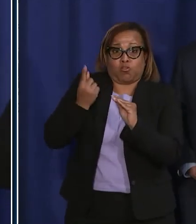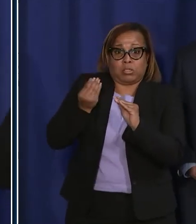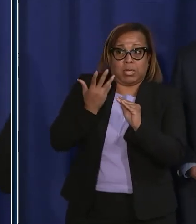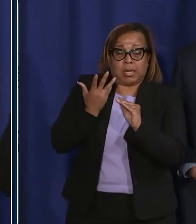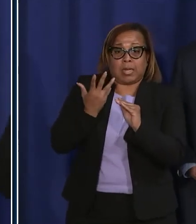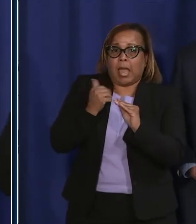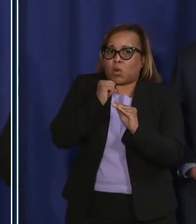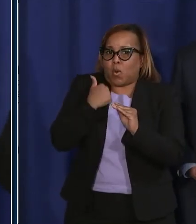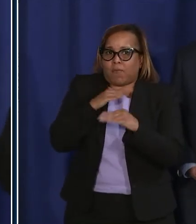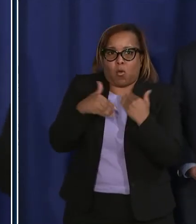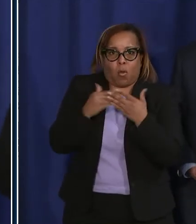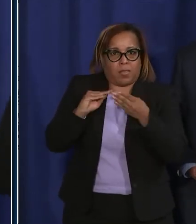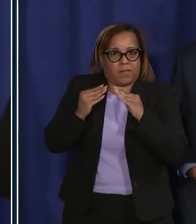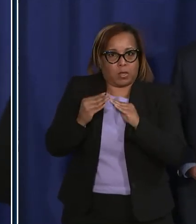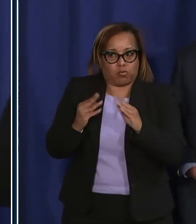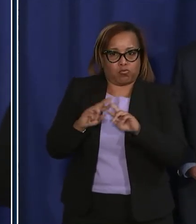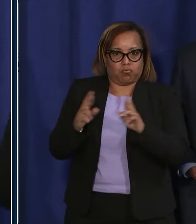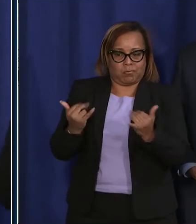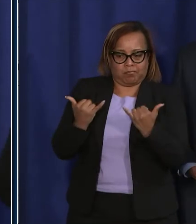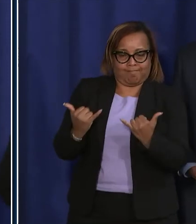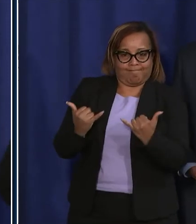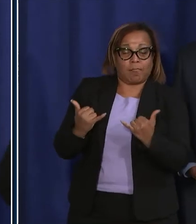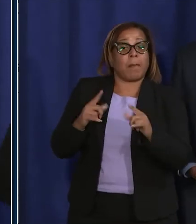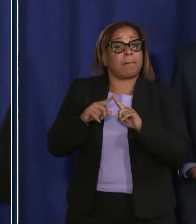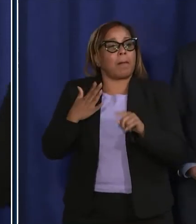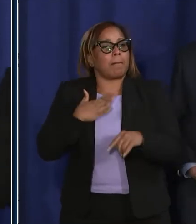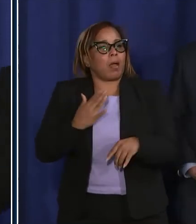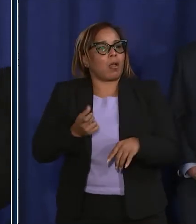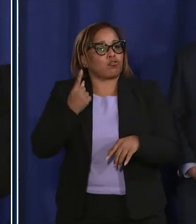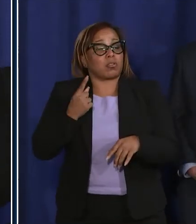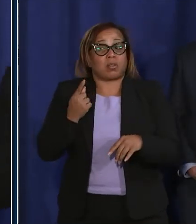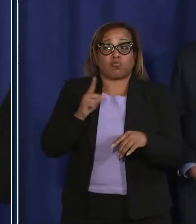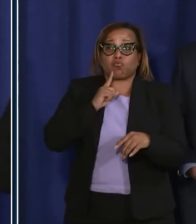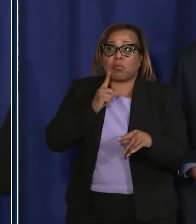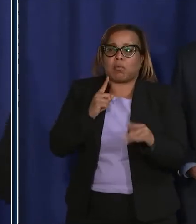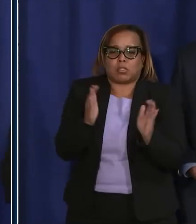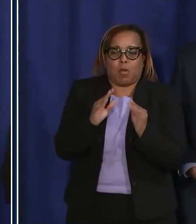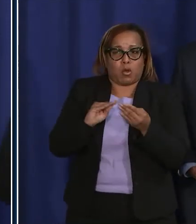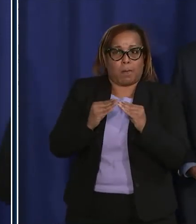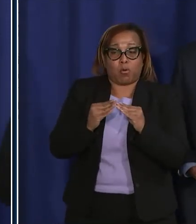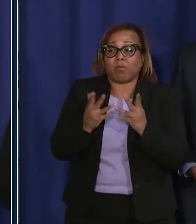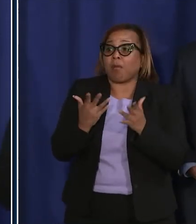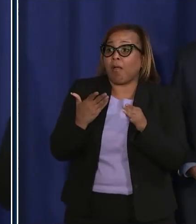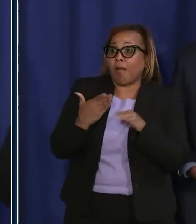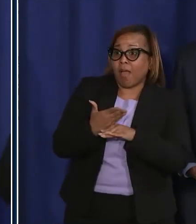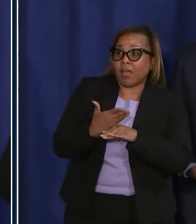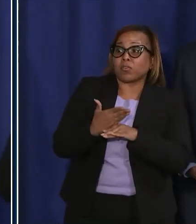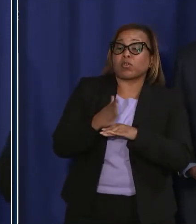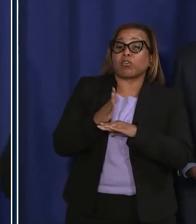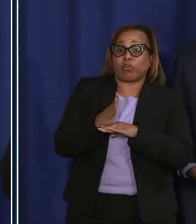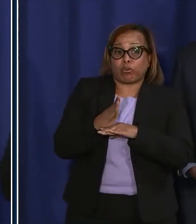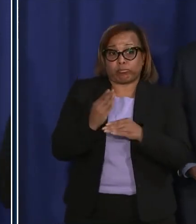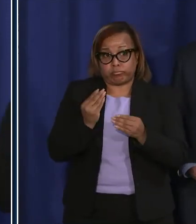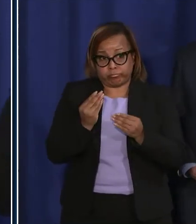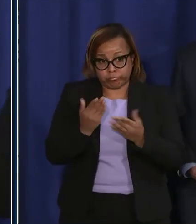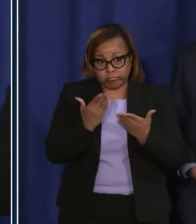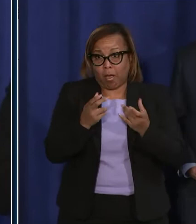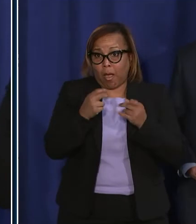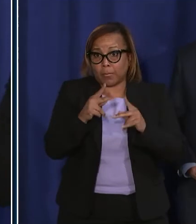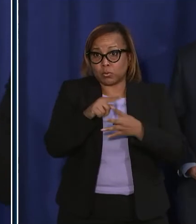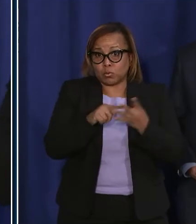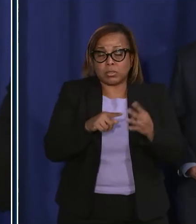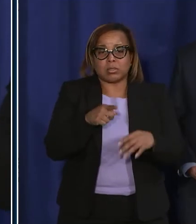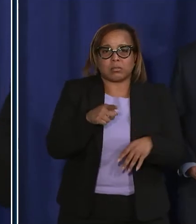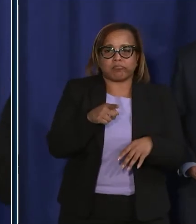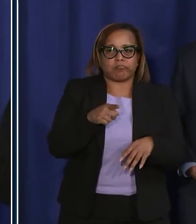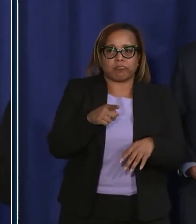and I don't have all the figures at my fingertips, but my understanding is a very small number, even after given those opportunities, are